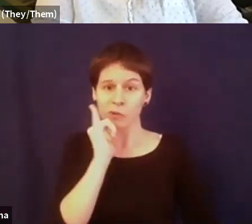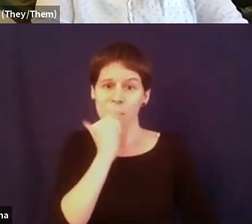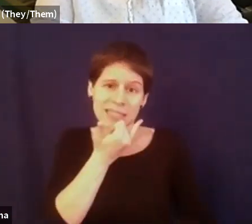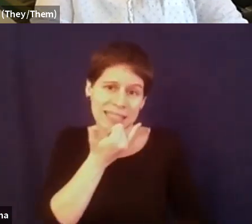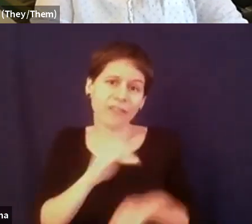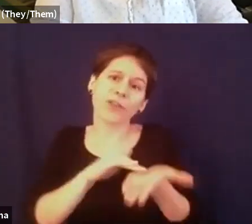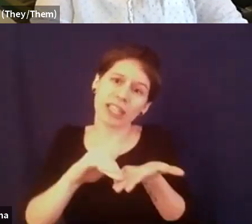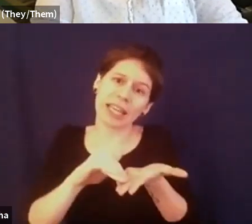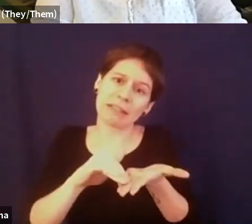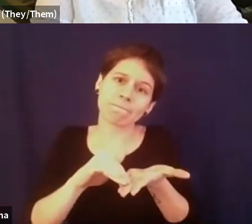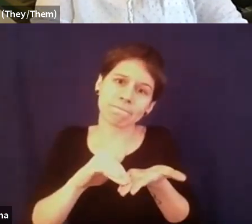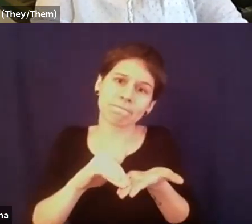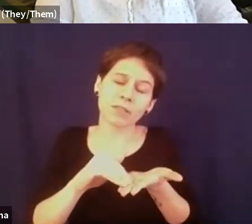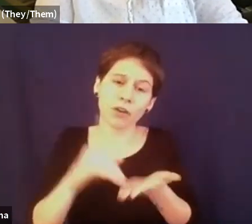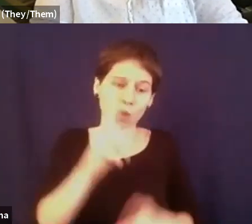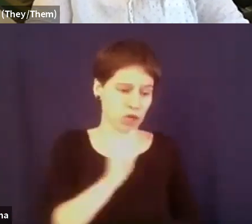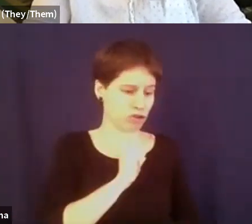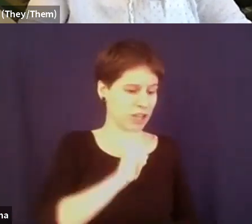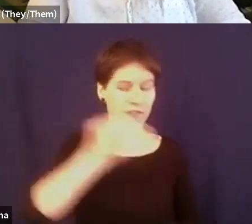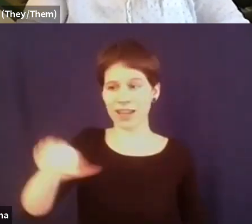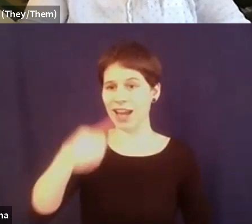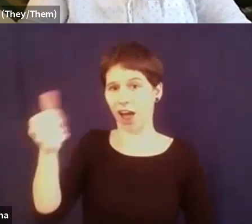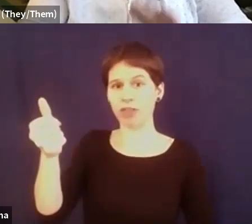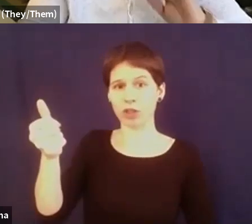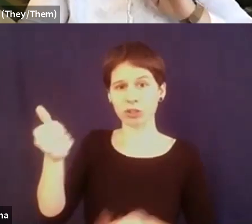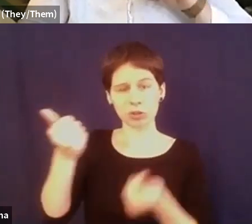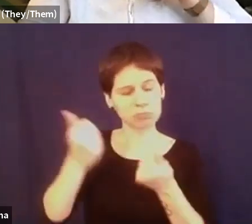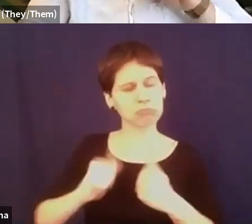others, and keep trying and keep your head up.